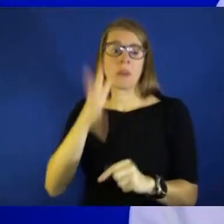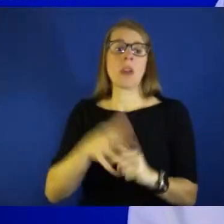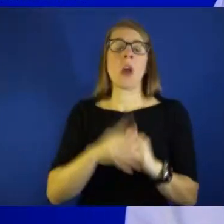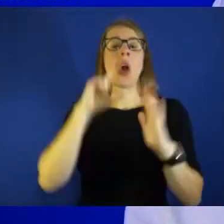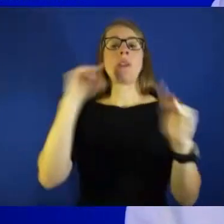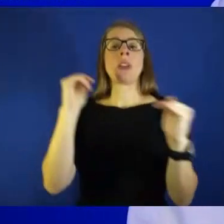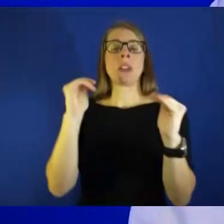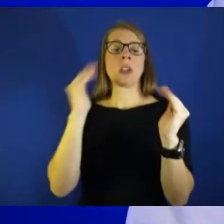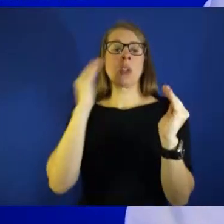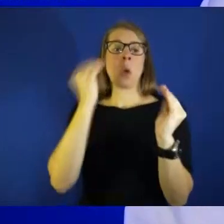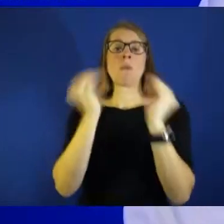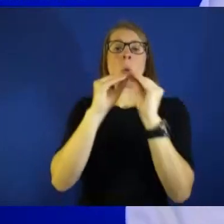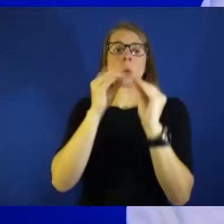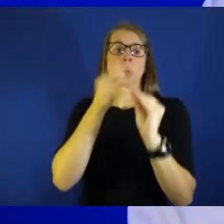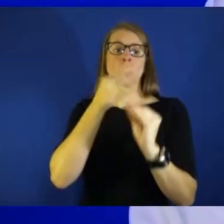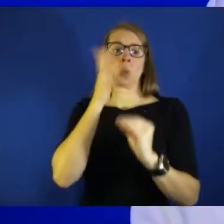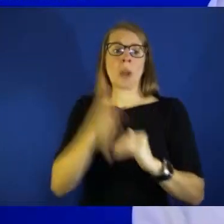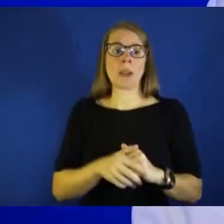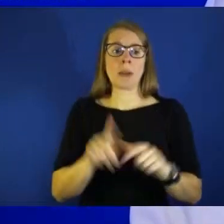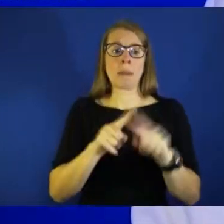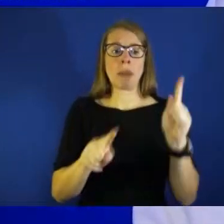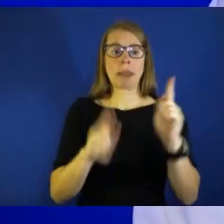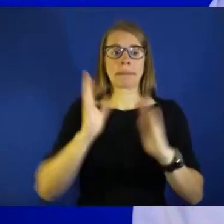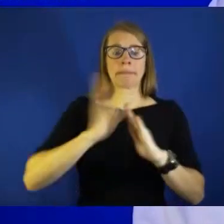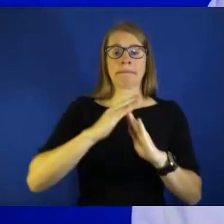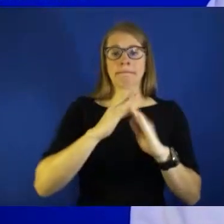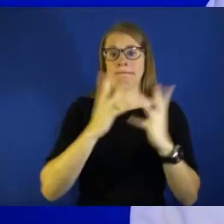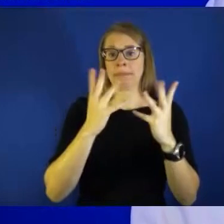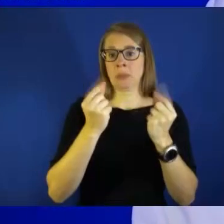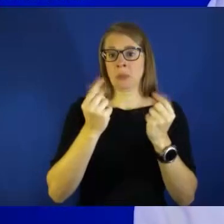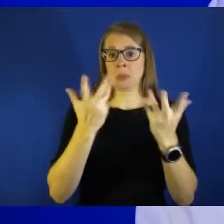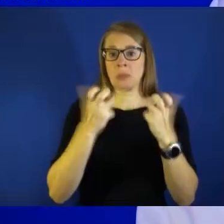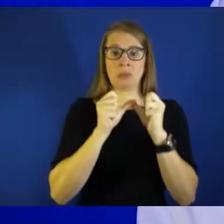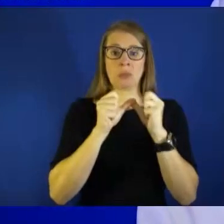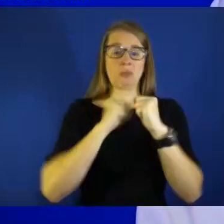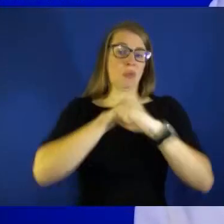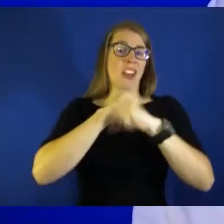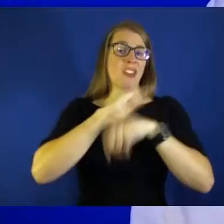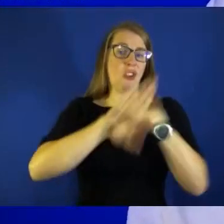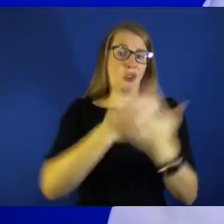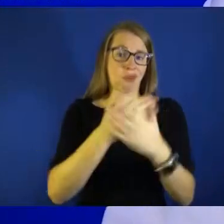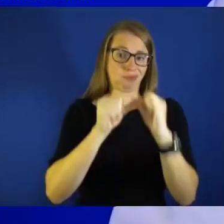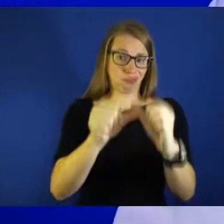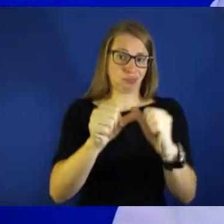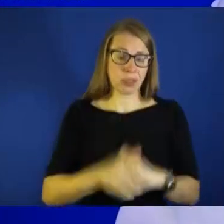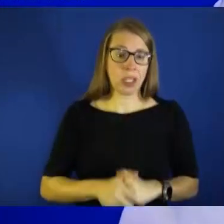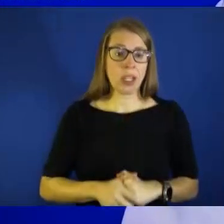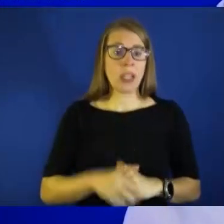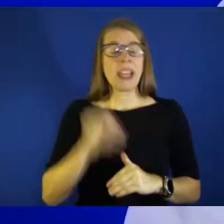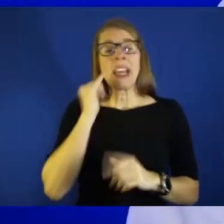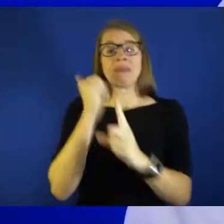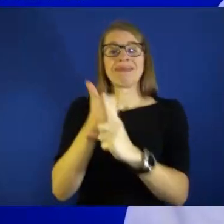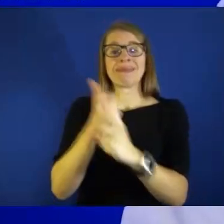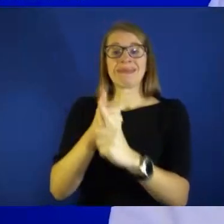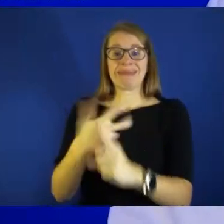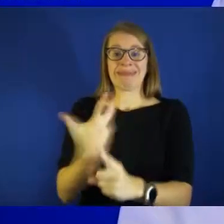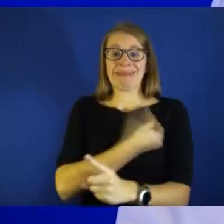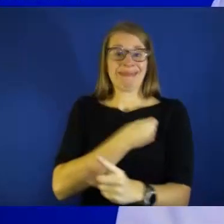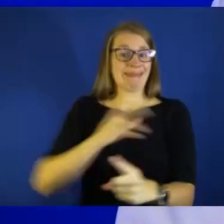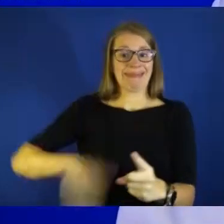that we want to do is continue to protect everybody. Those people that are eligible that haven't gotten a vaccine really need to go get a